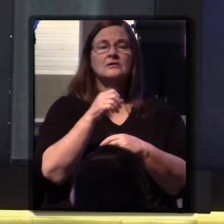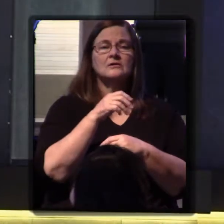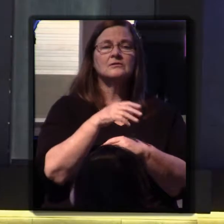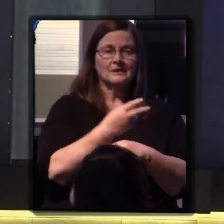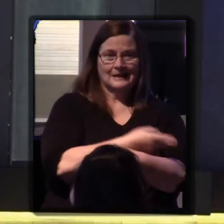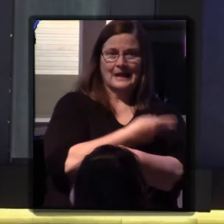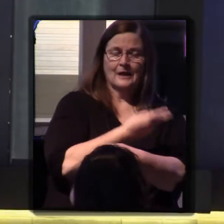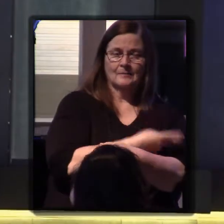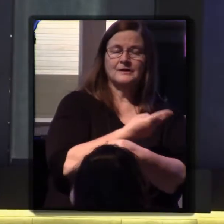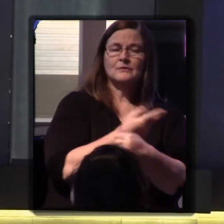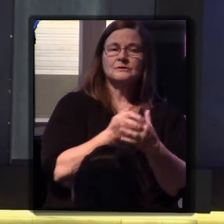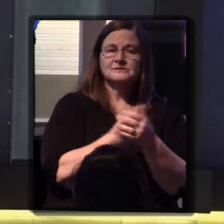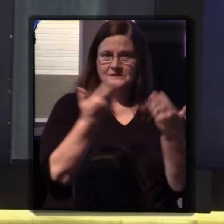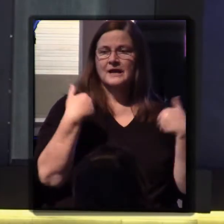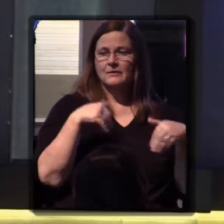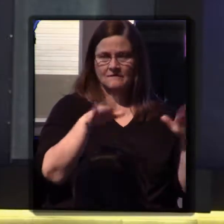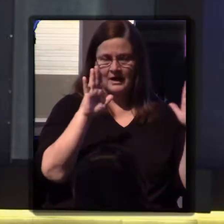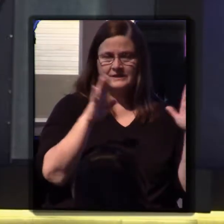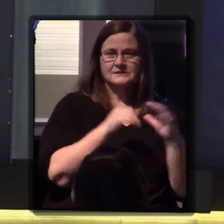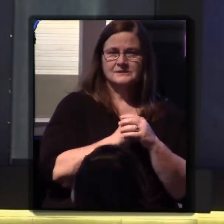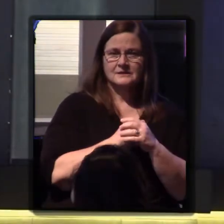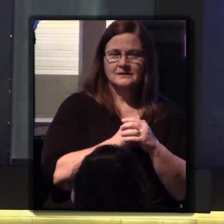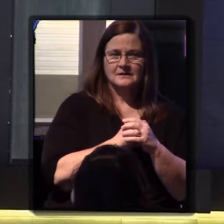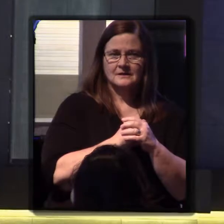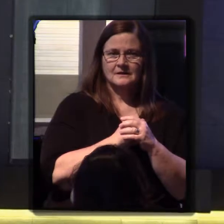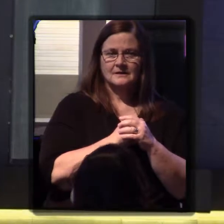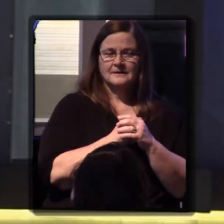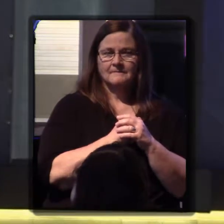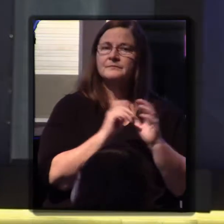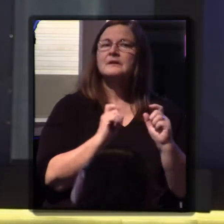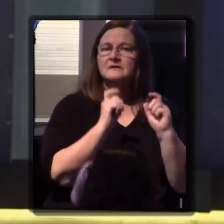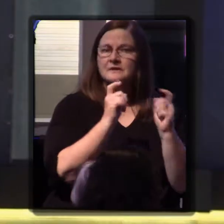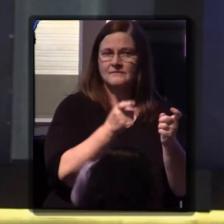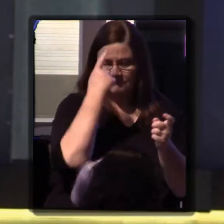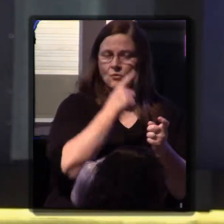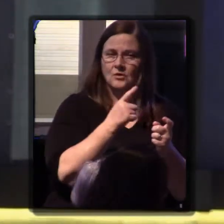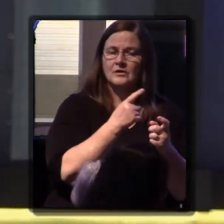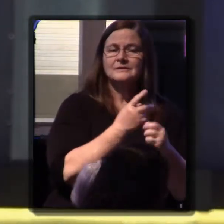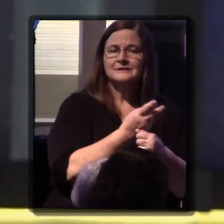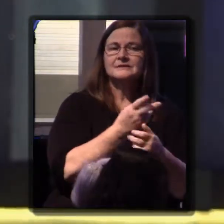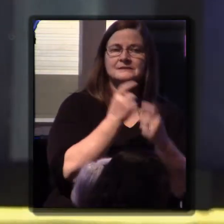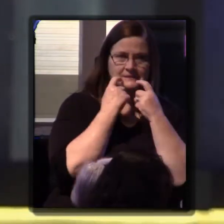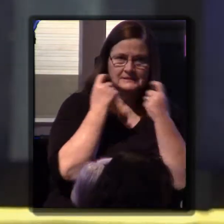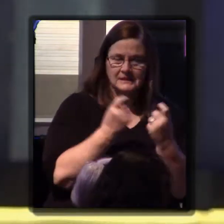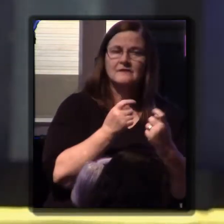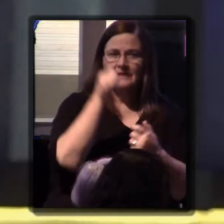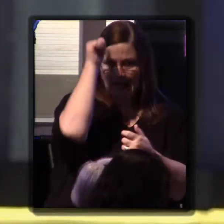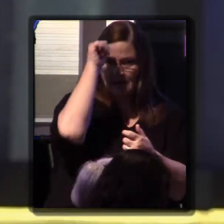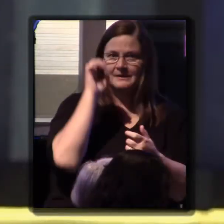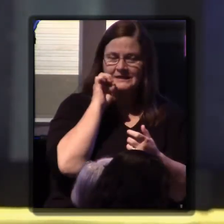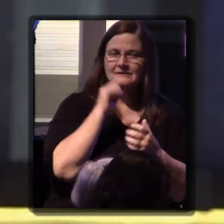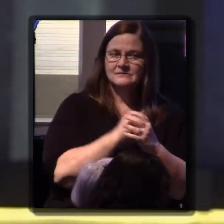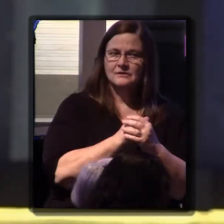the goat that was sacrificed, or the lamb that was sacrificed in the garden, that was given for